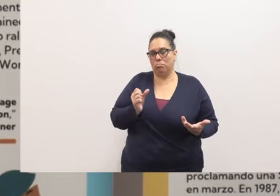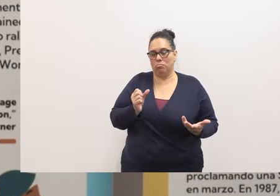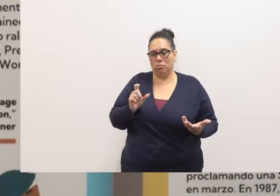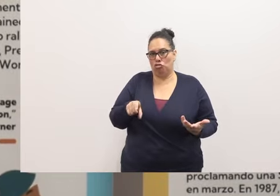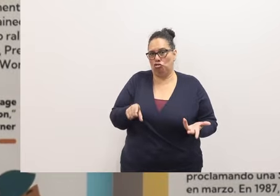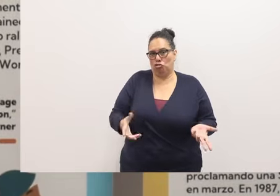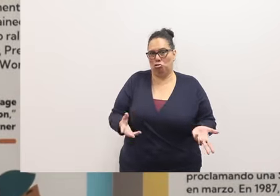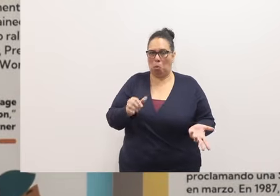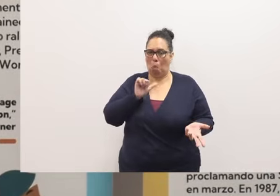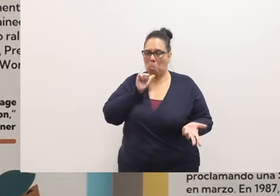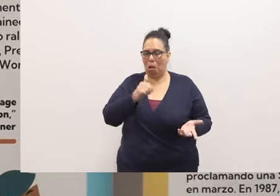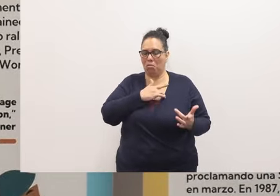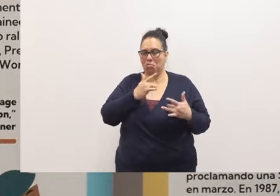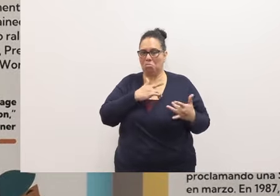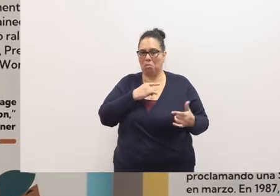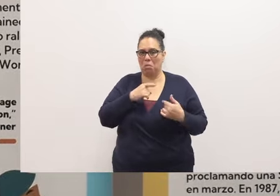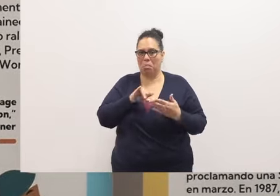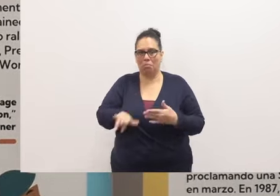concerned about that language.